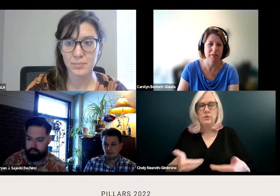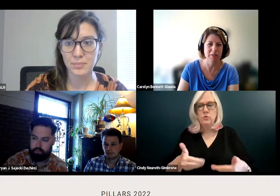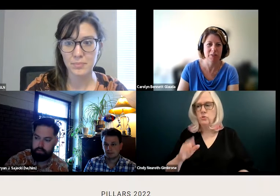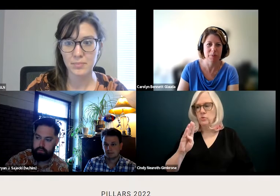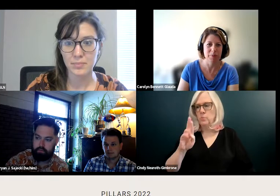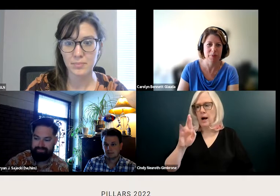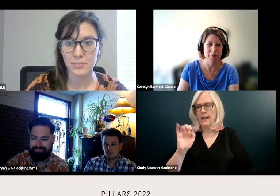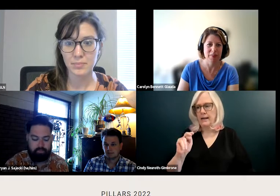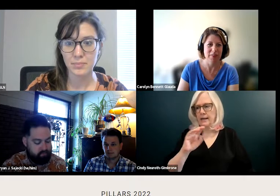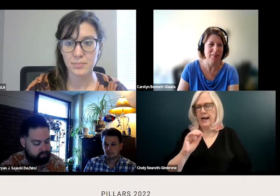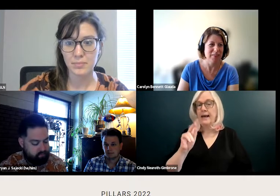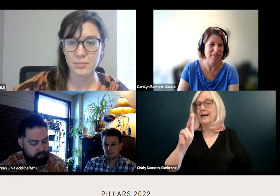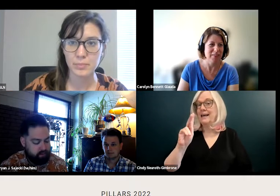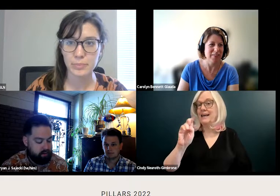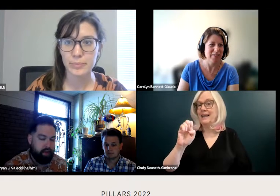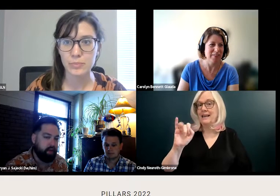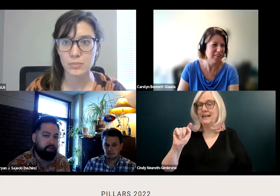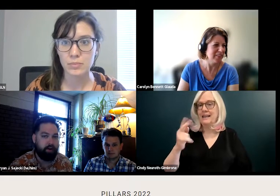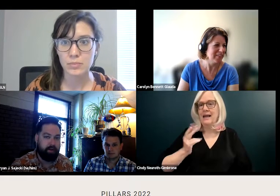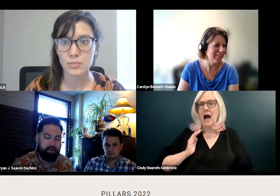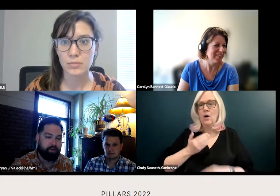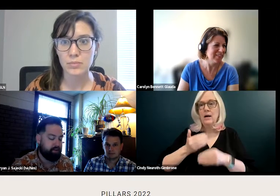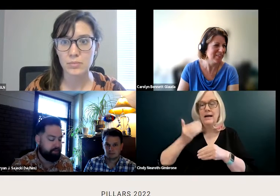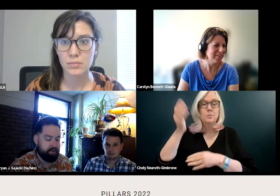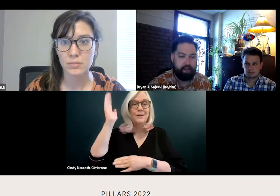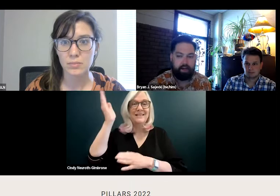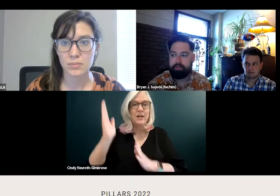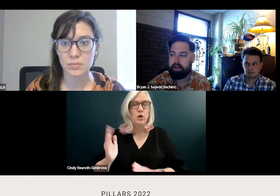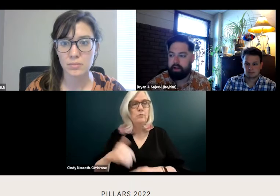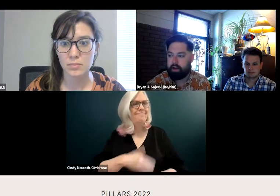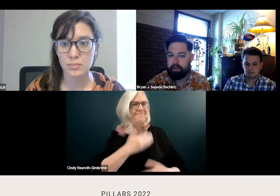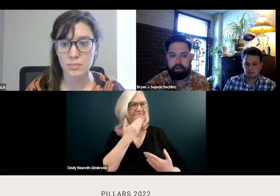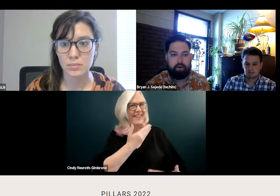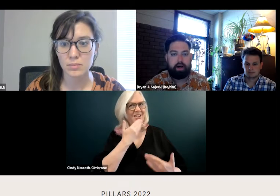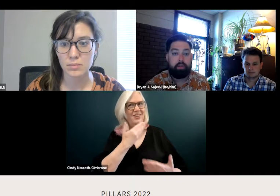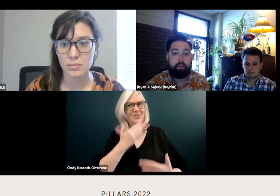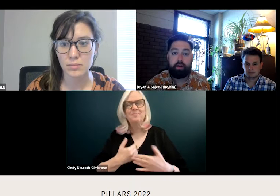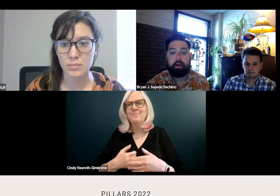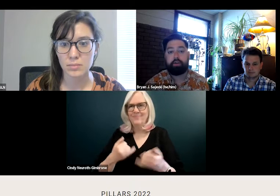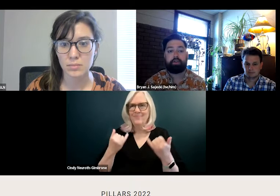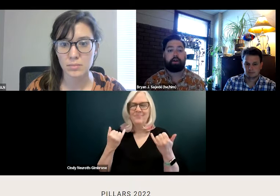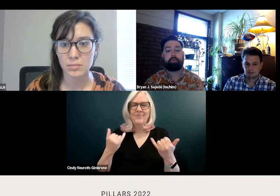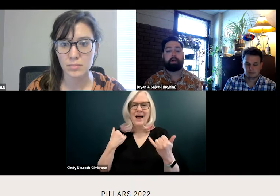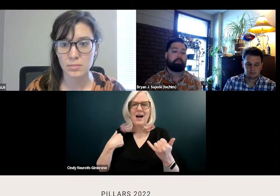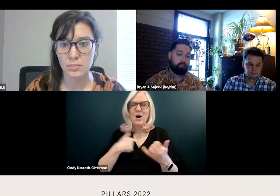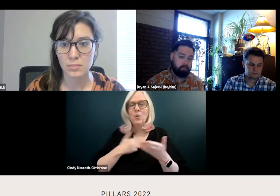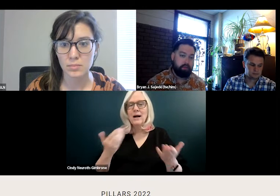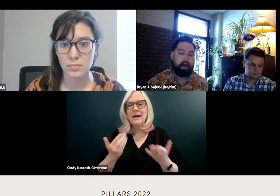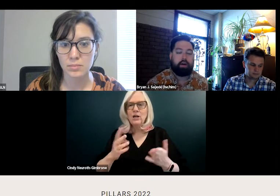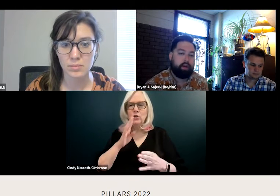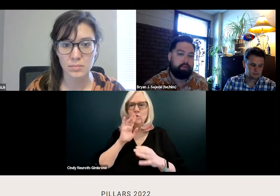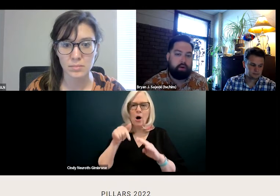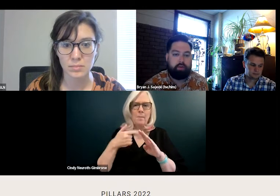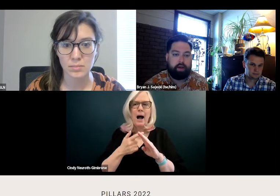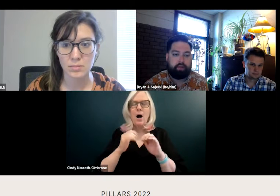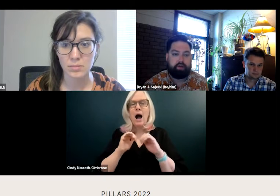next presenters. Thank you very much. Much appreciated. So we are here to talk about